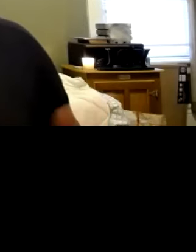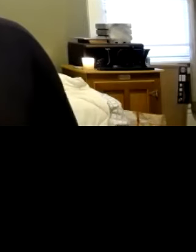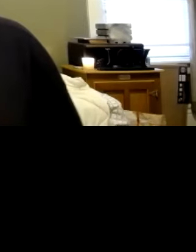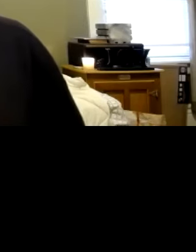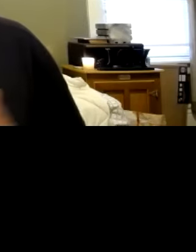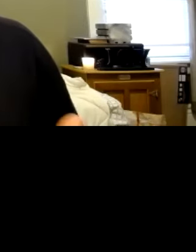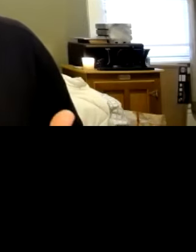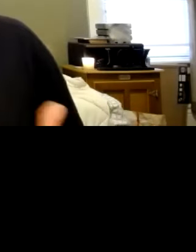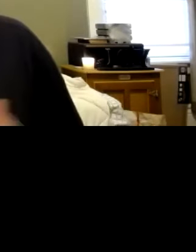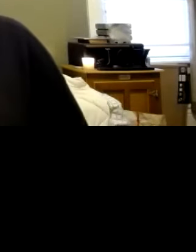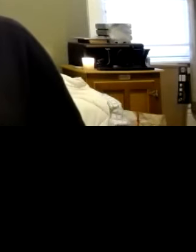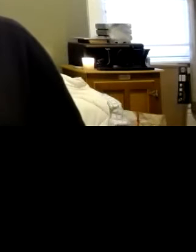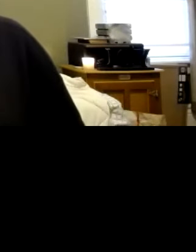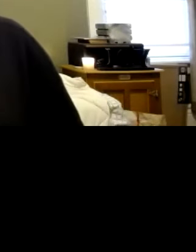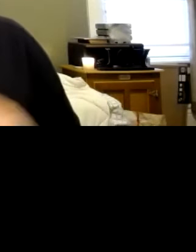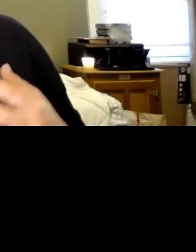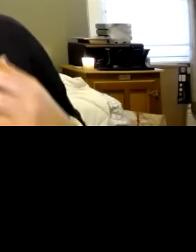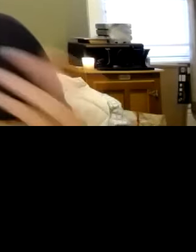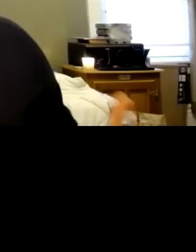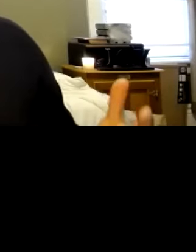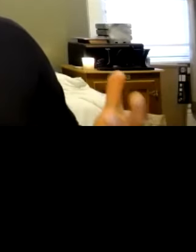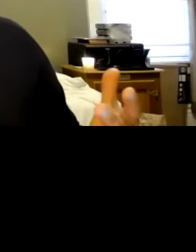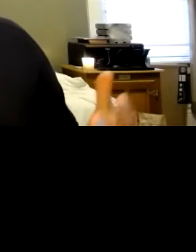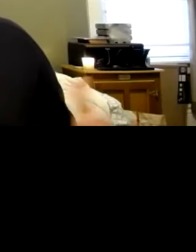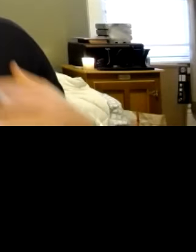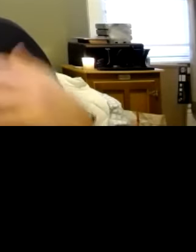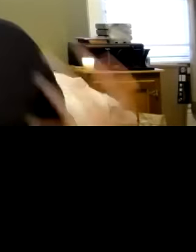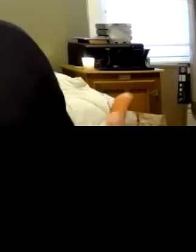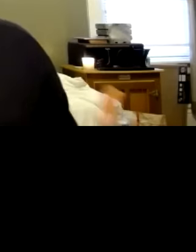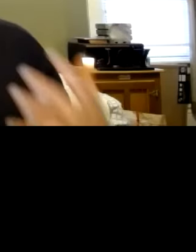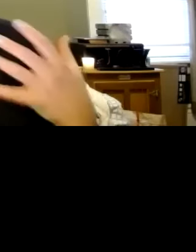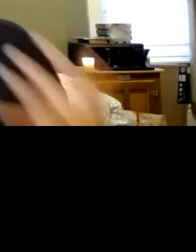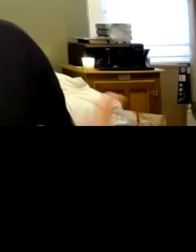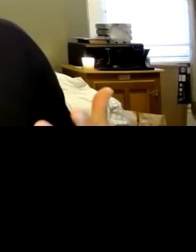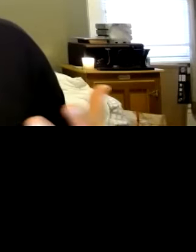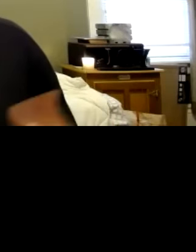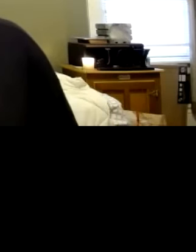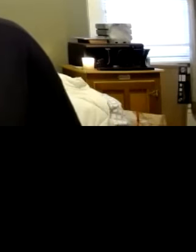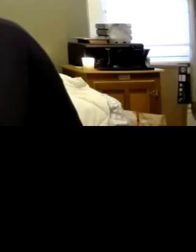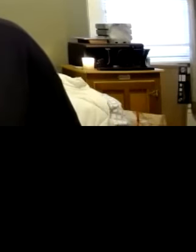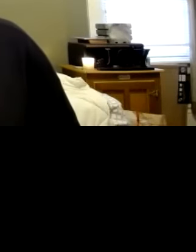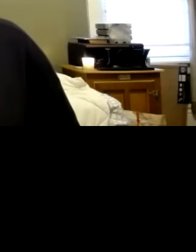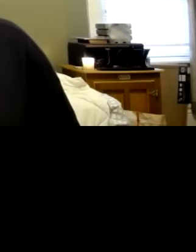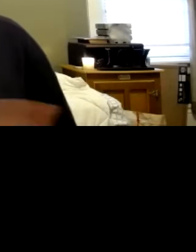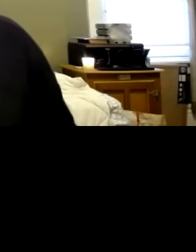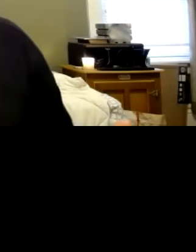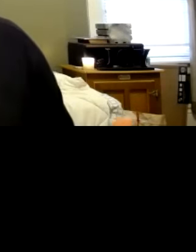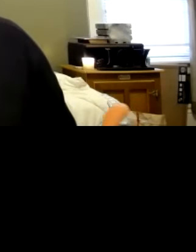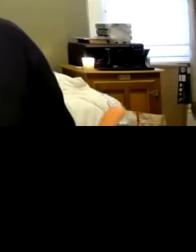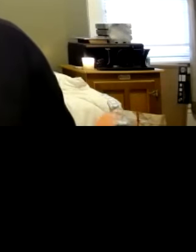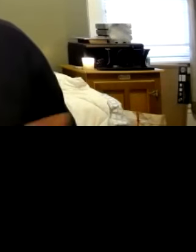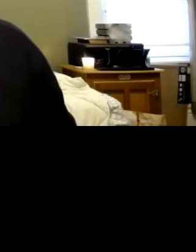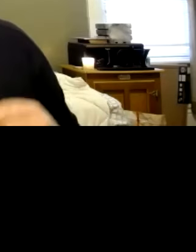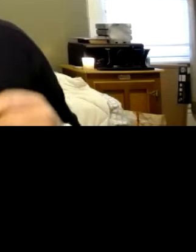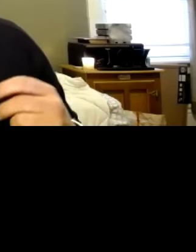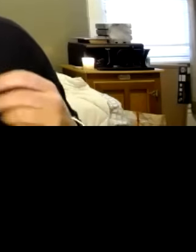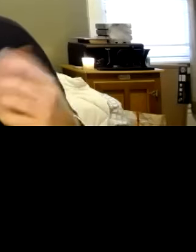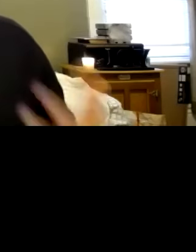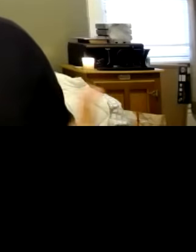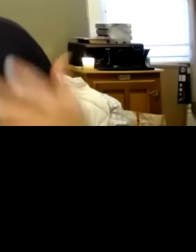myself here in this hospital. And I'm happy to say that I'm alive and thriving today. And now I devote my career